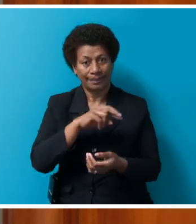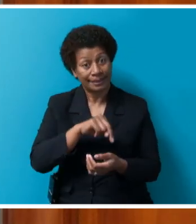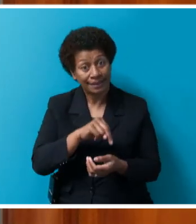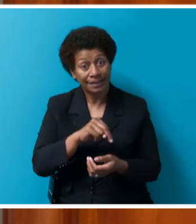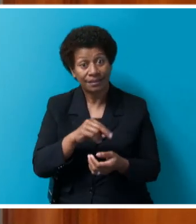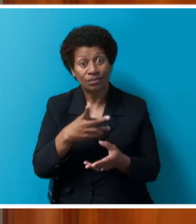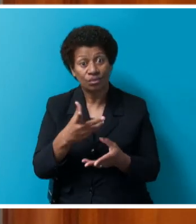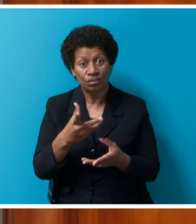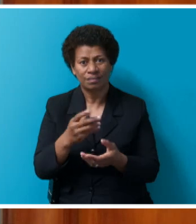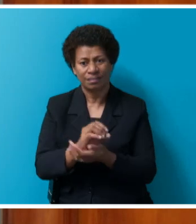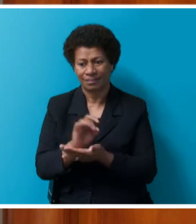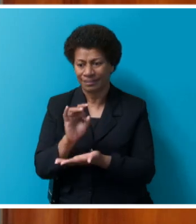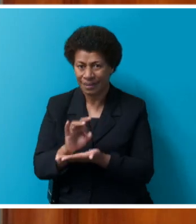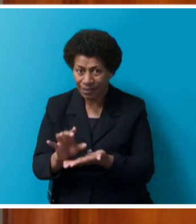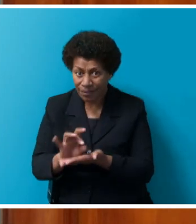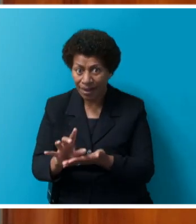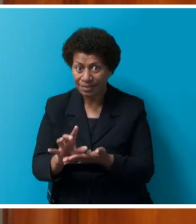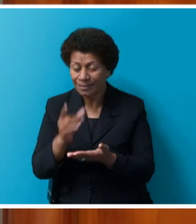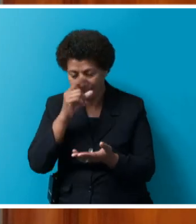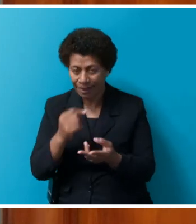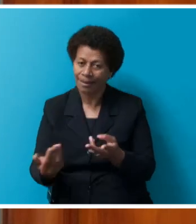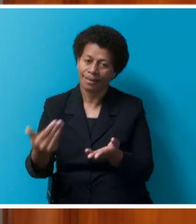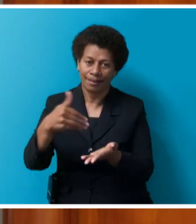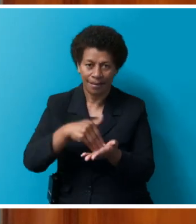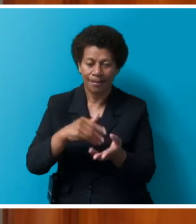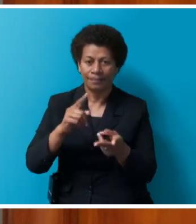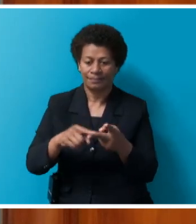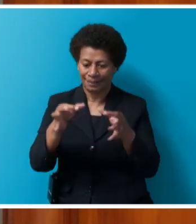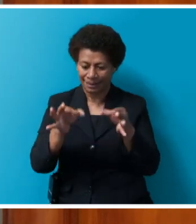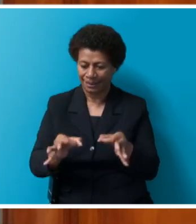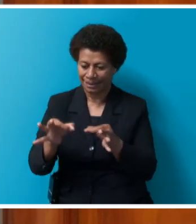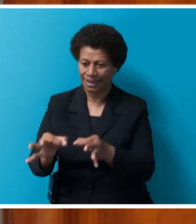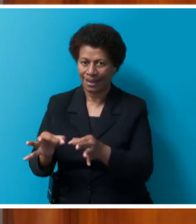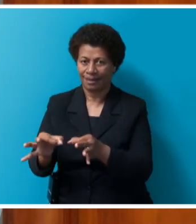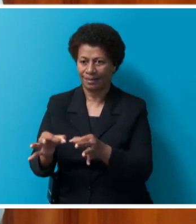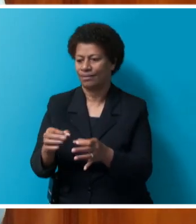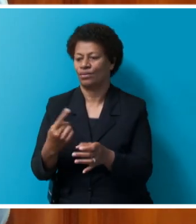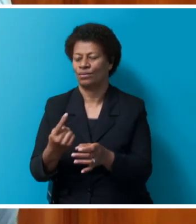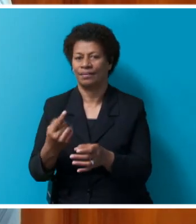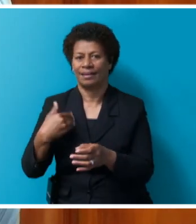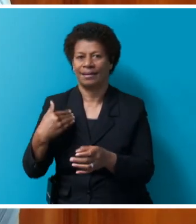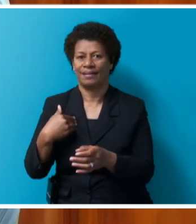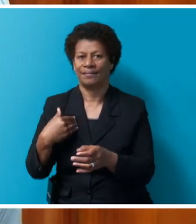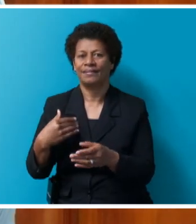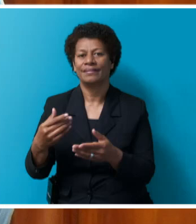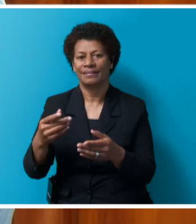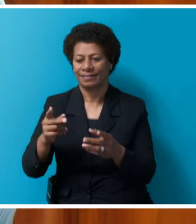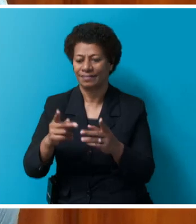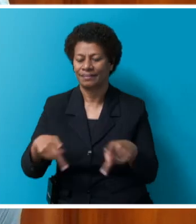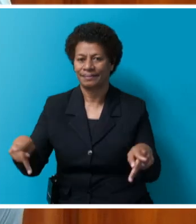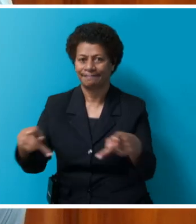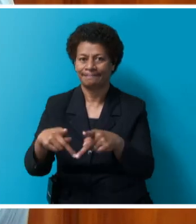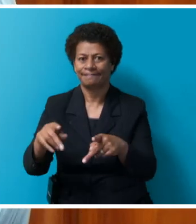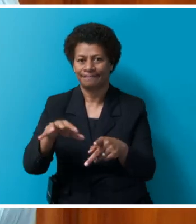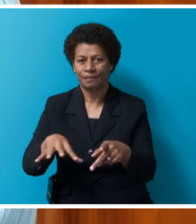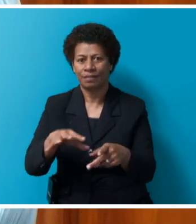be advisory bodies, but they can also make decisions that affect those that live within the provinces. It means working together to